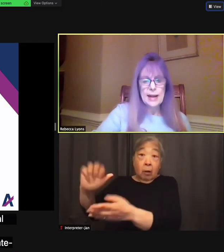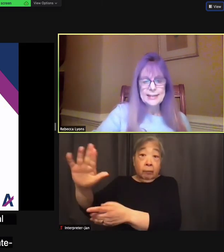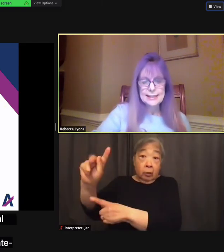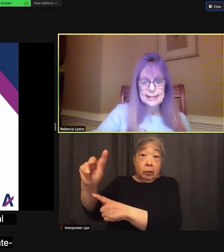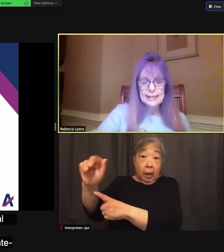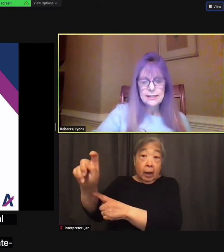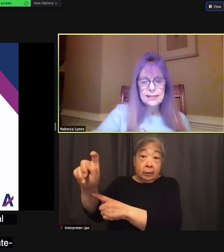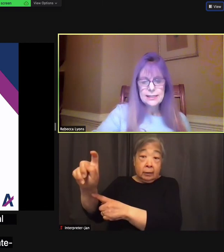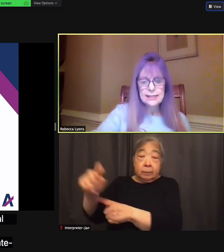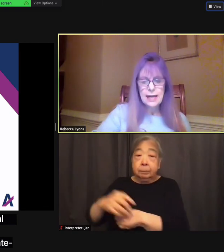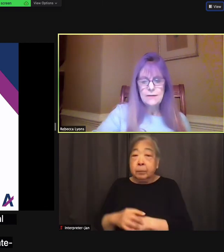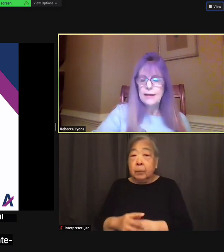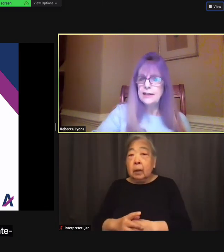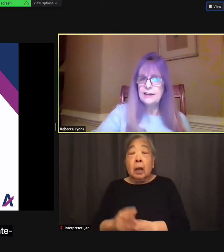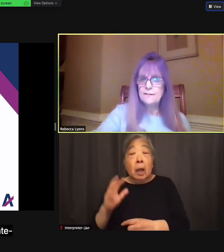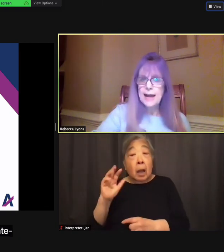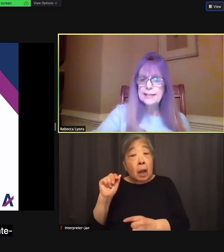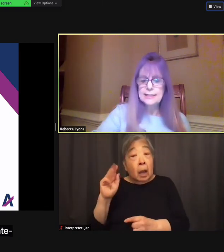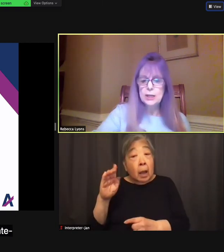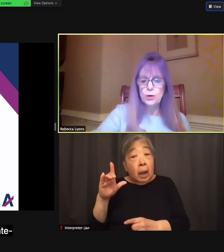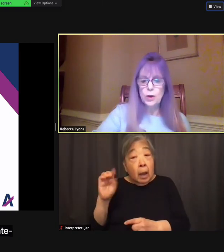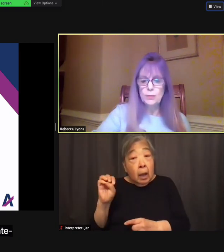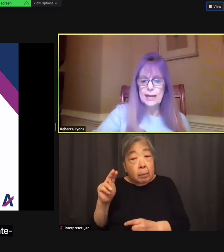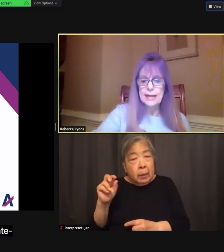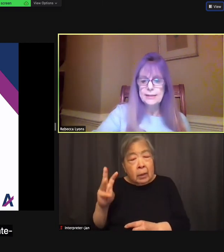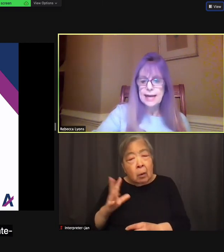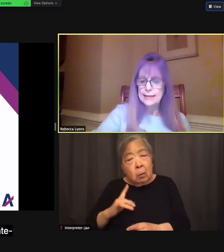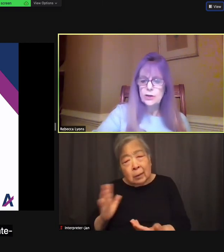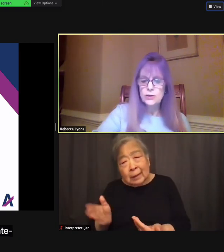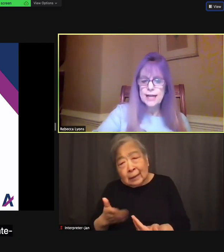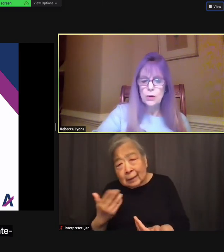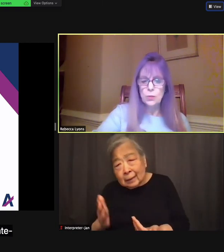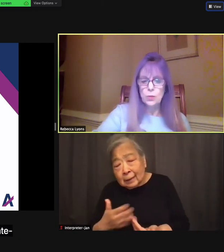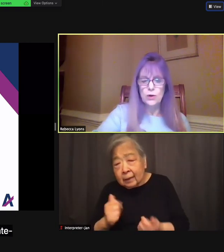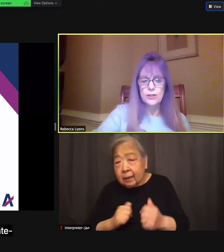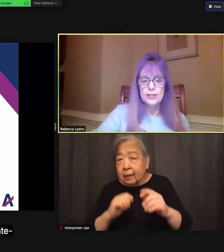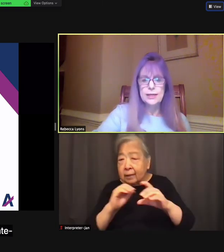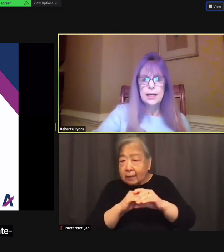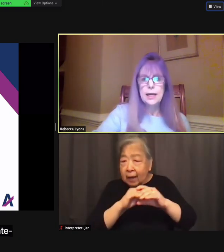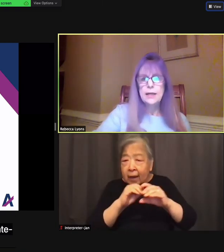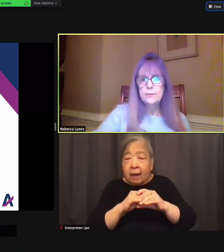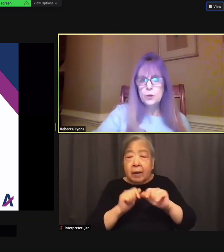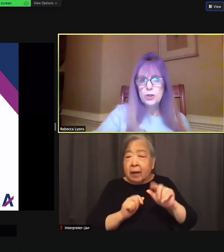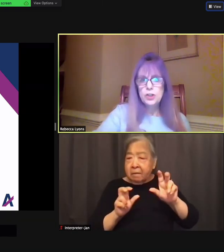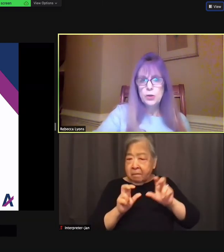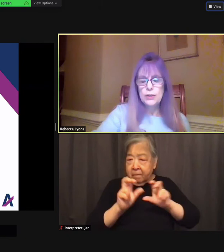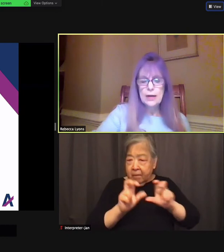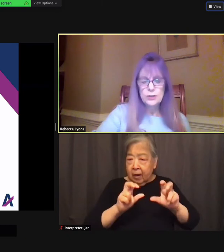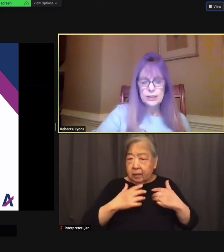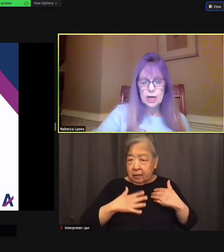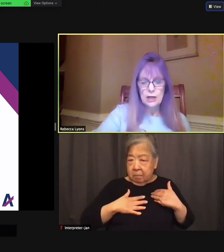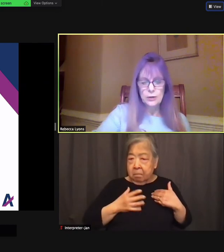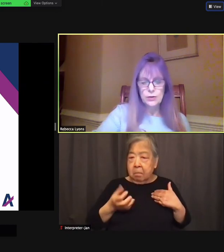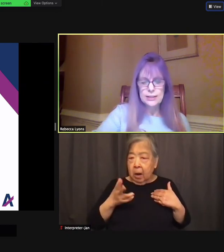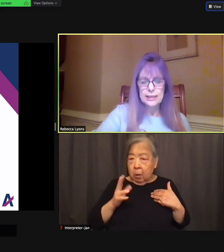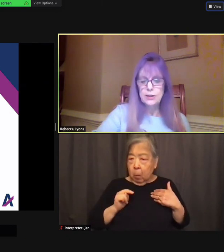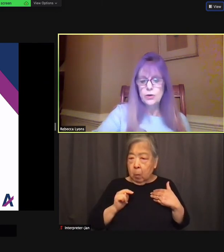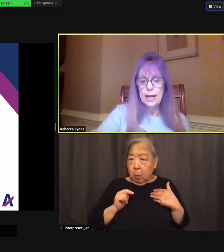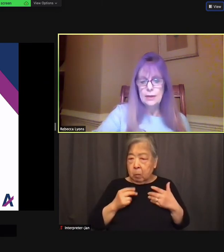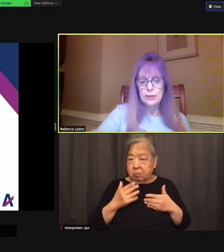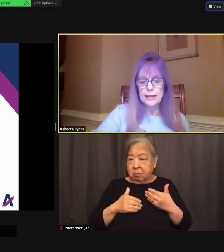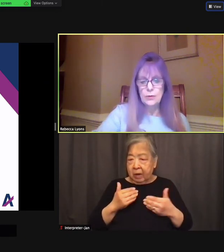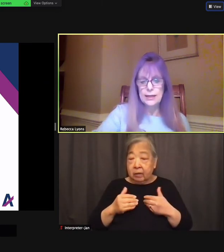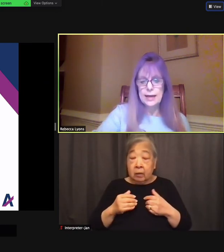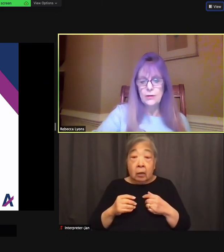ABLEnow makes it easy to save and invest at your own pace. And here's how it works. The first $2,000 in